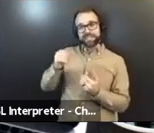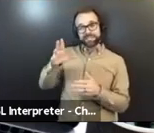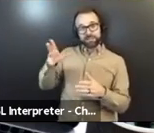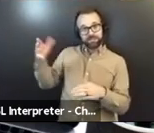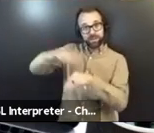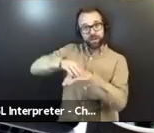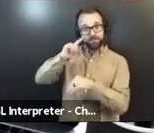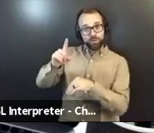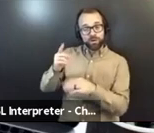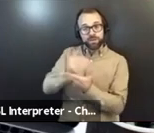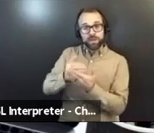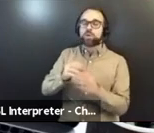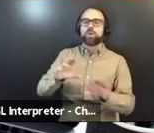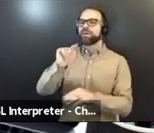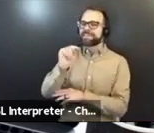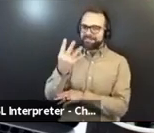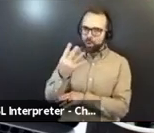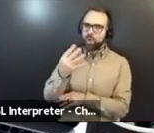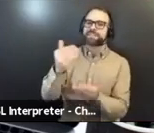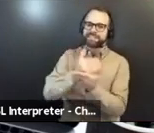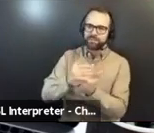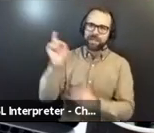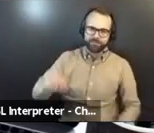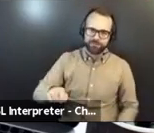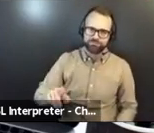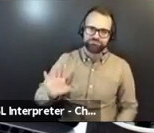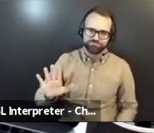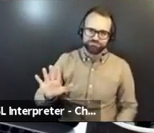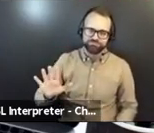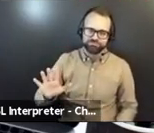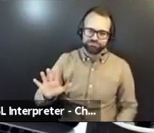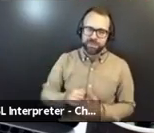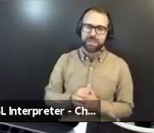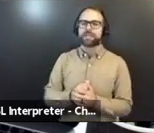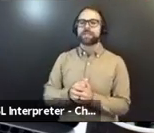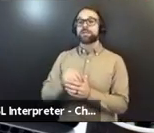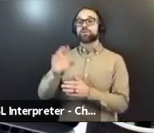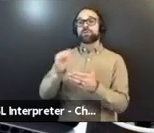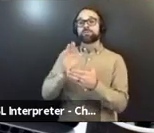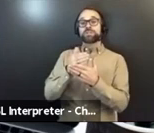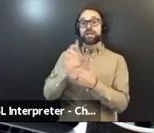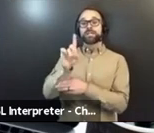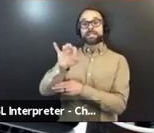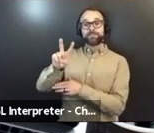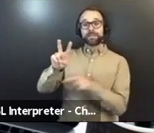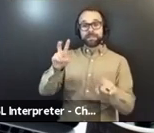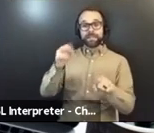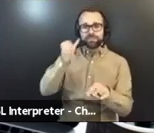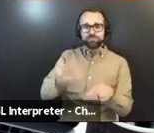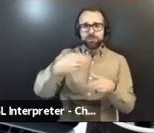doesn't. You have to take a T4 salary. So there's two ways of doing this. One is, yeah, you can have your shared dividend. And if you've really been doing the work in